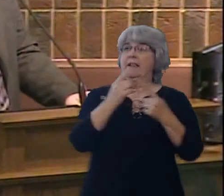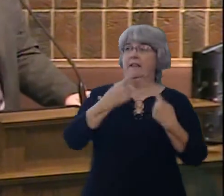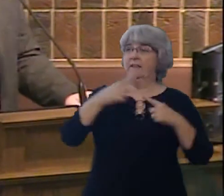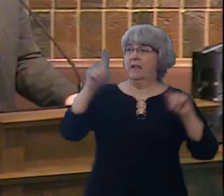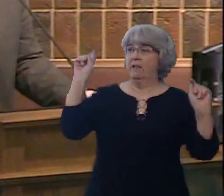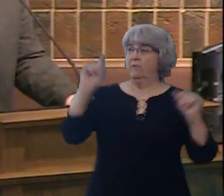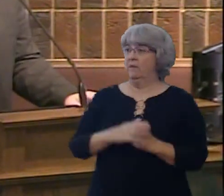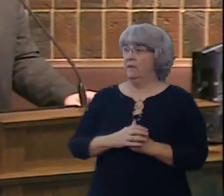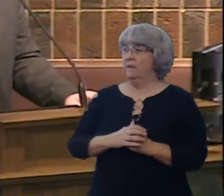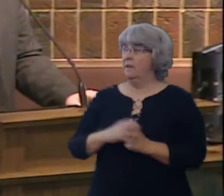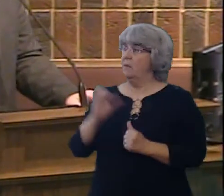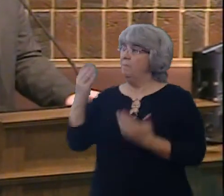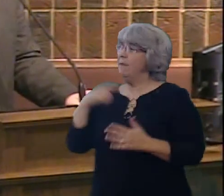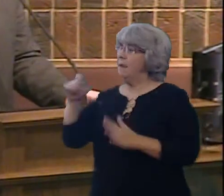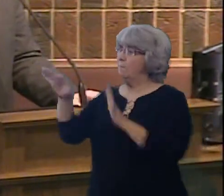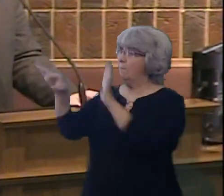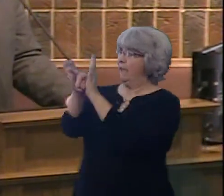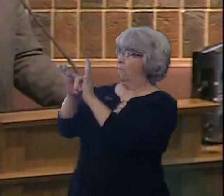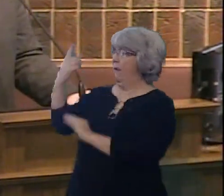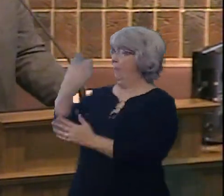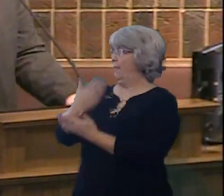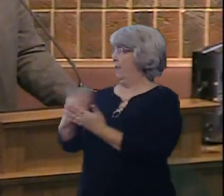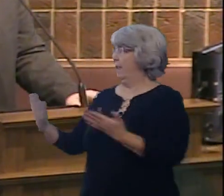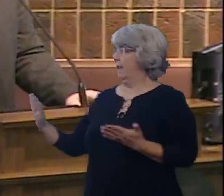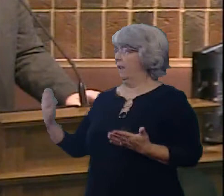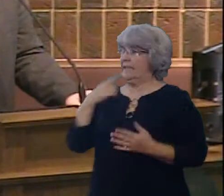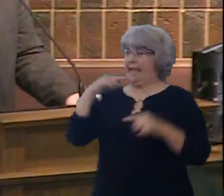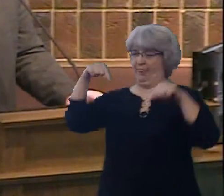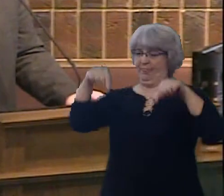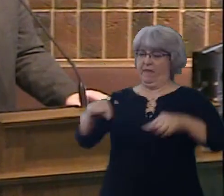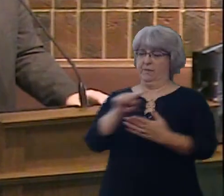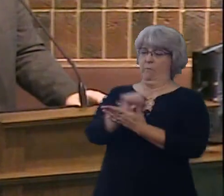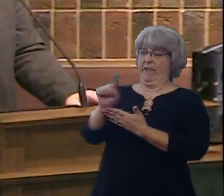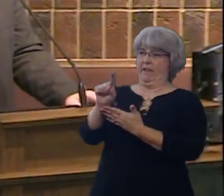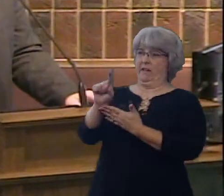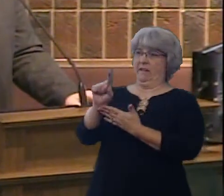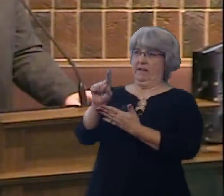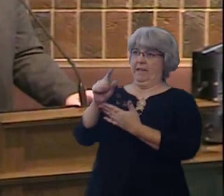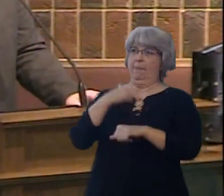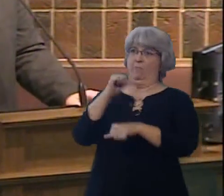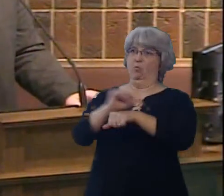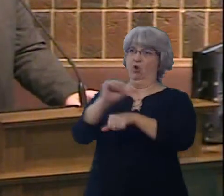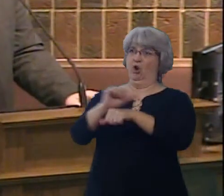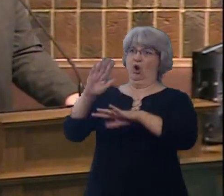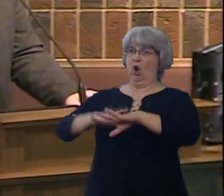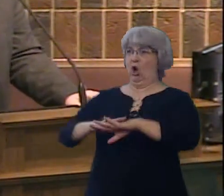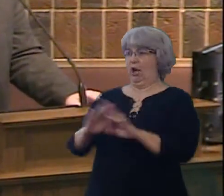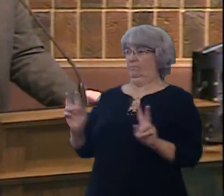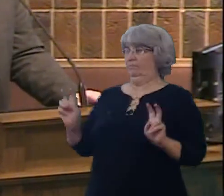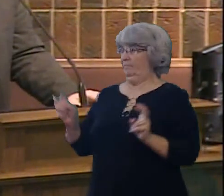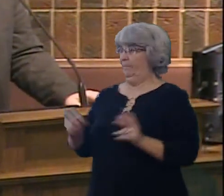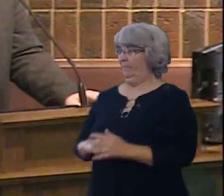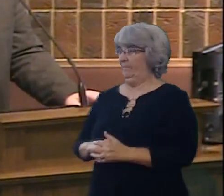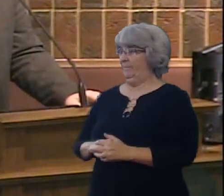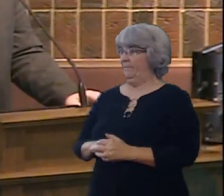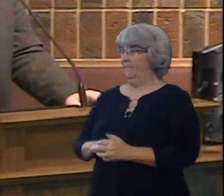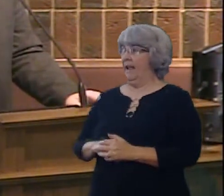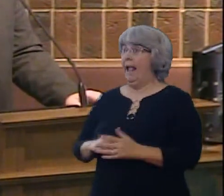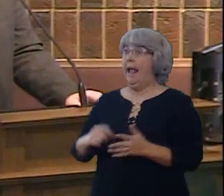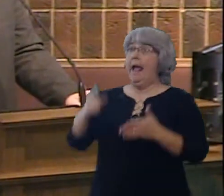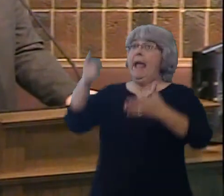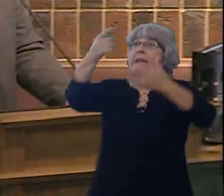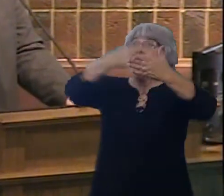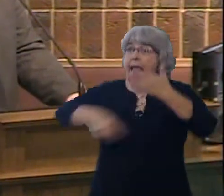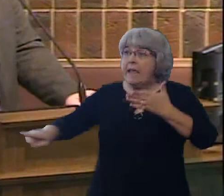better right here. I'm going to focus on this. And then next week, we'll worry about the next step. But this